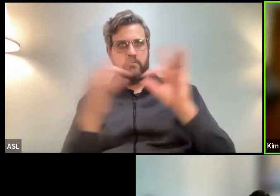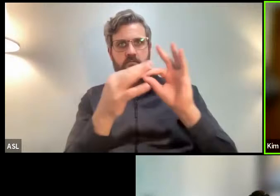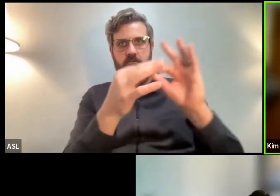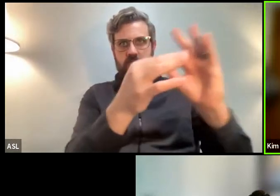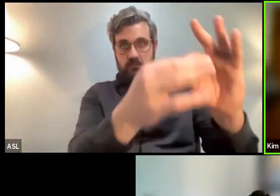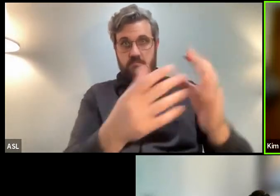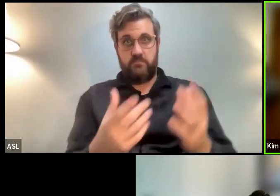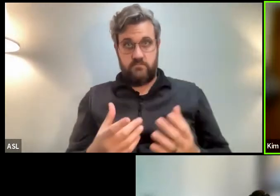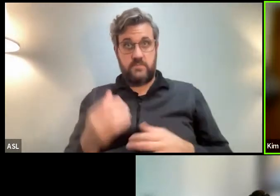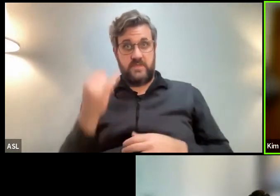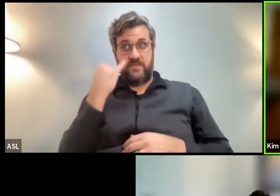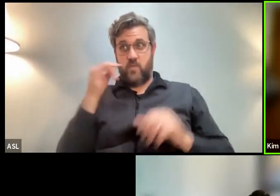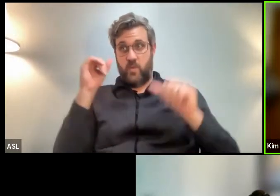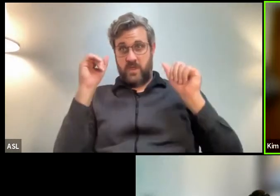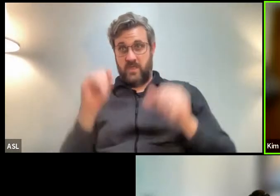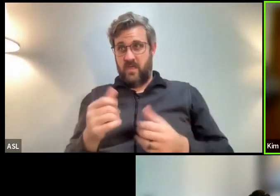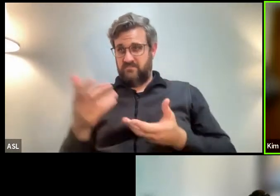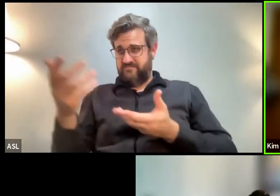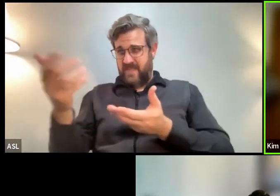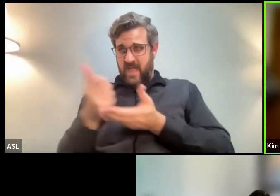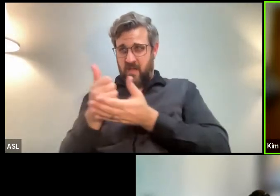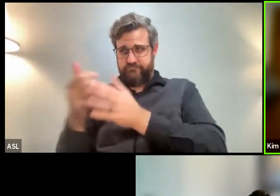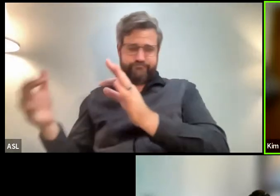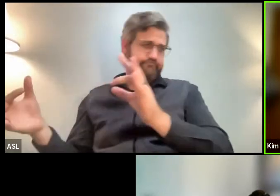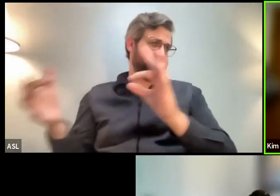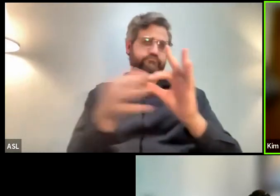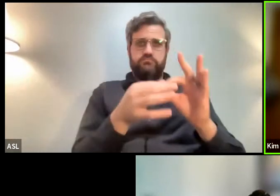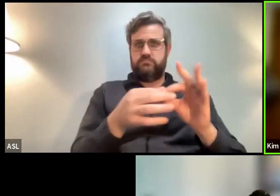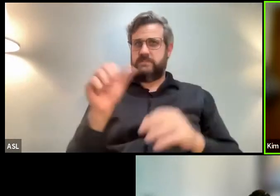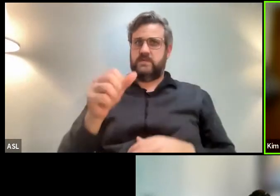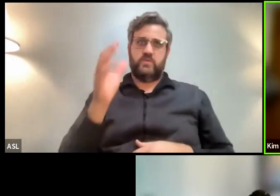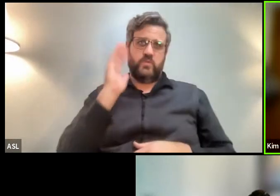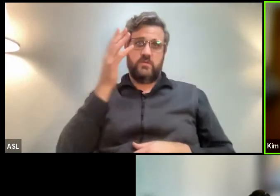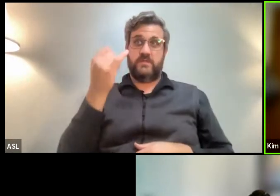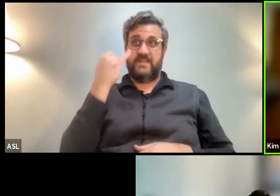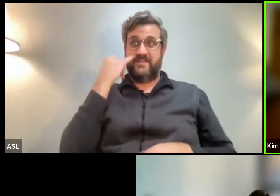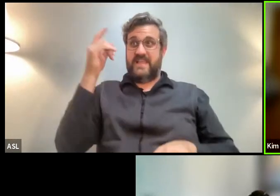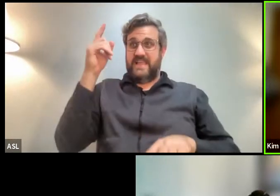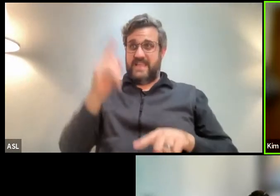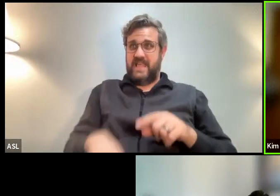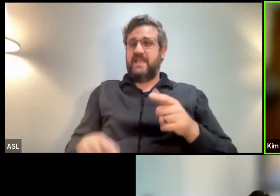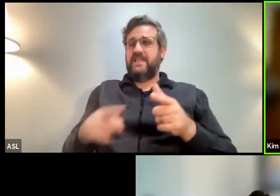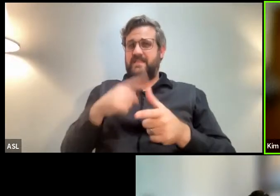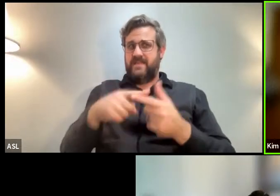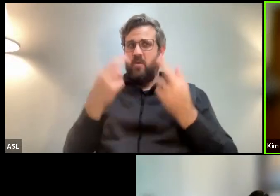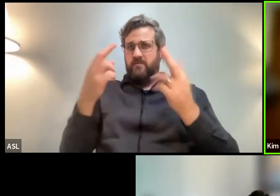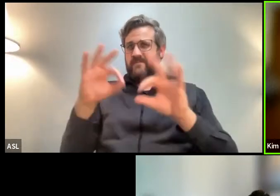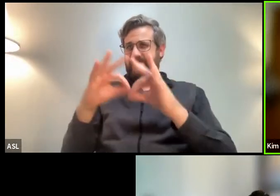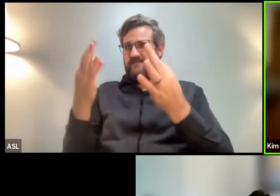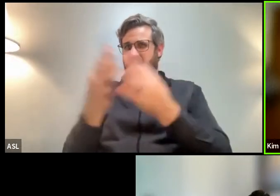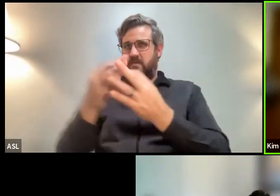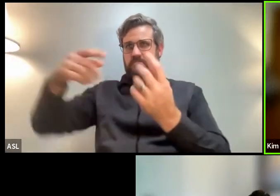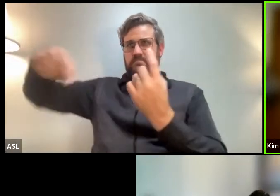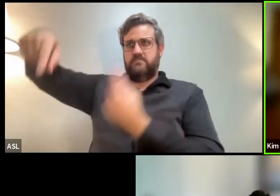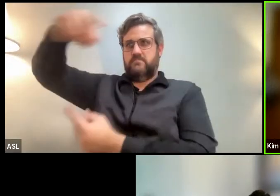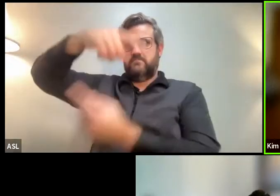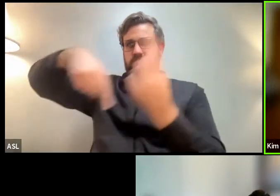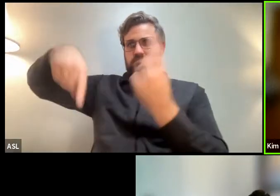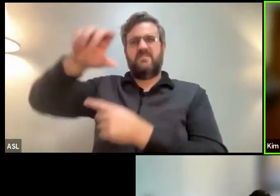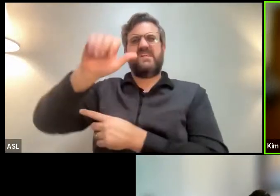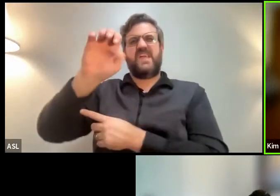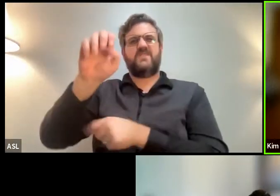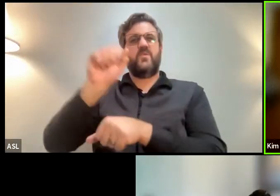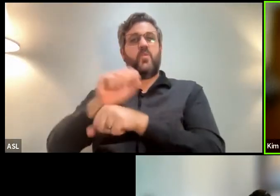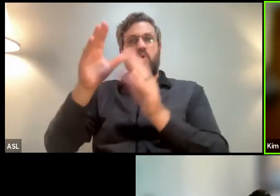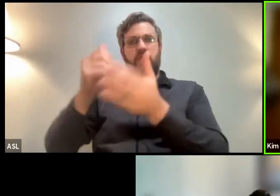If we can connect them personally, we will do that. And if not, hopefully the families or their caseworker can help them